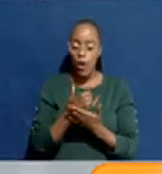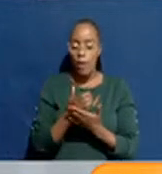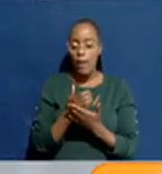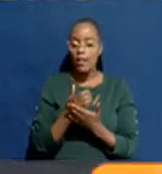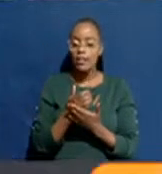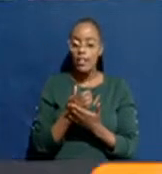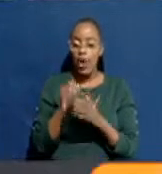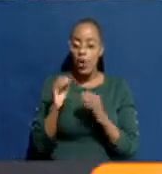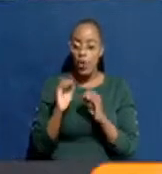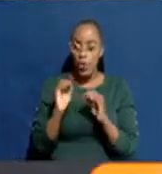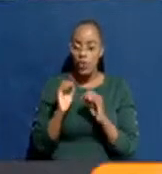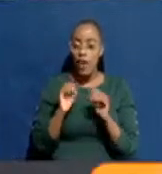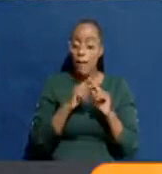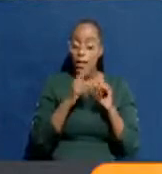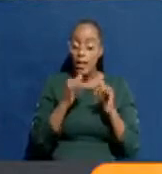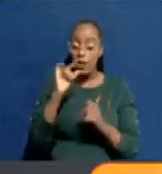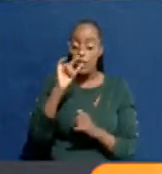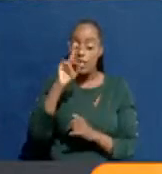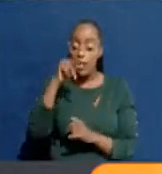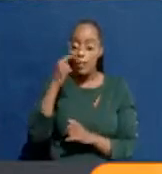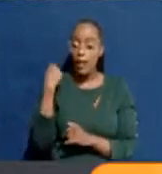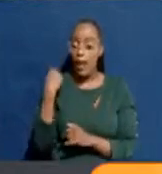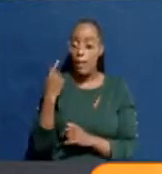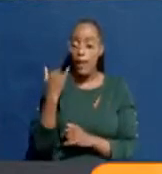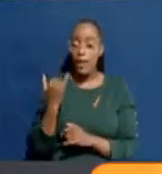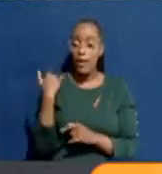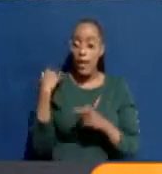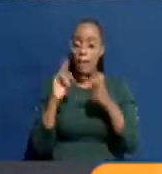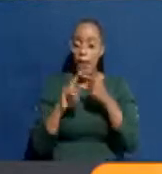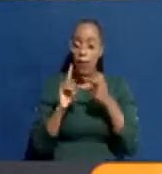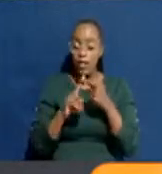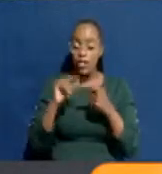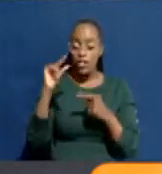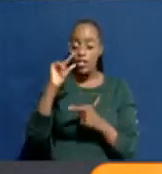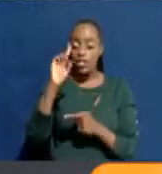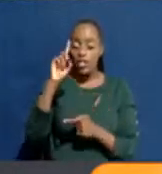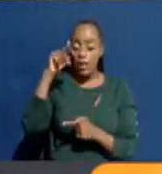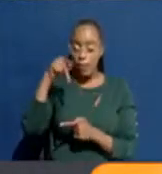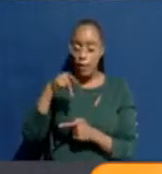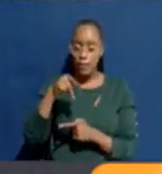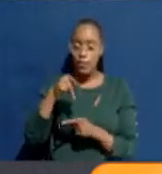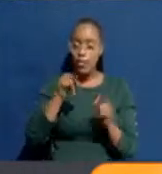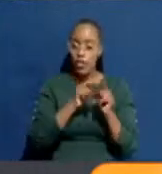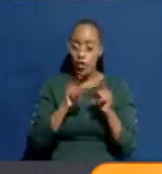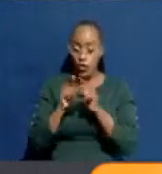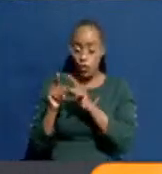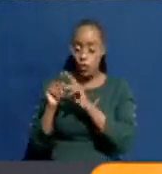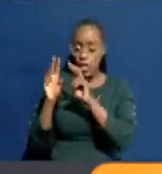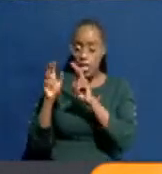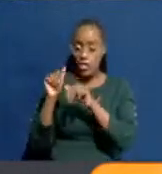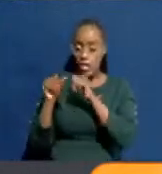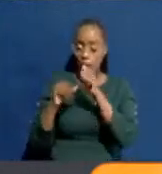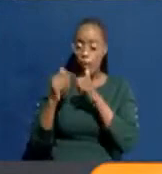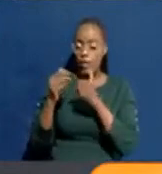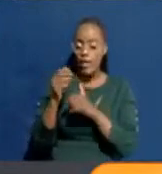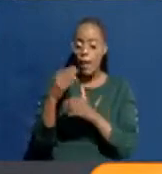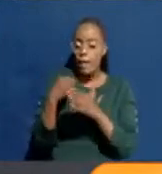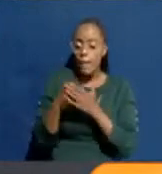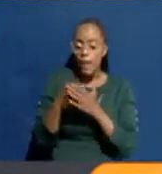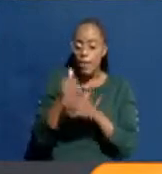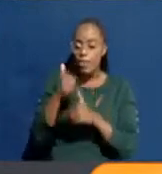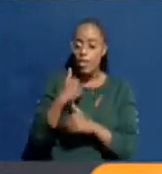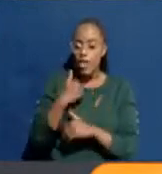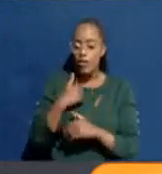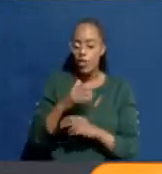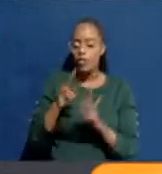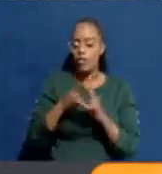world. But if you look at the GDP figures, number one in terms of GDP per capita, but also in terms of incomes, it was still